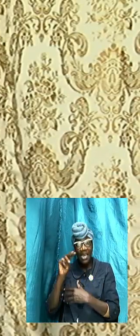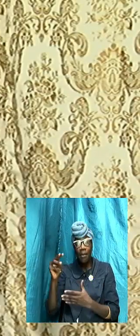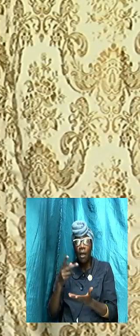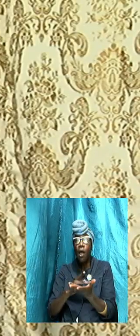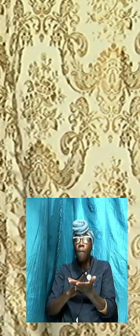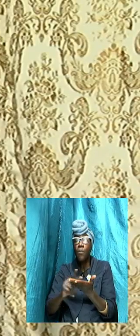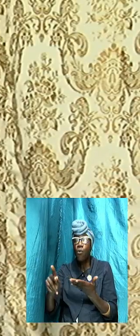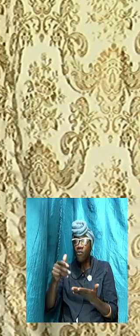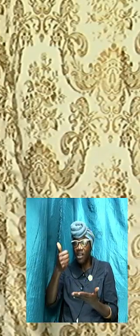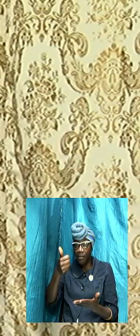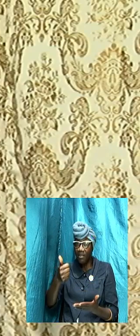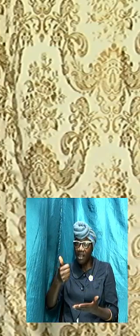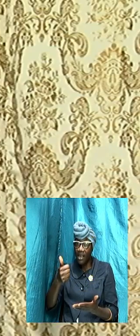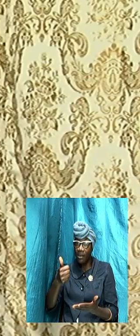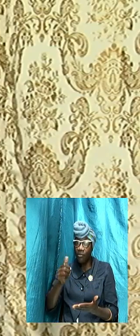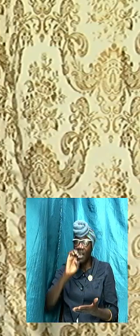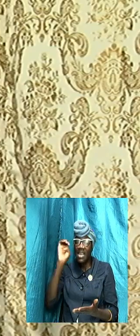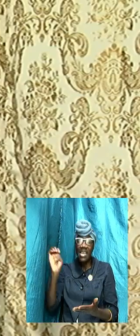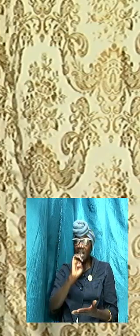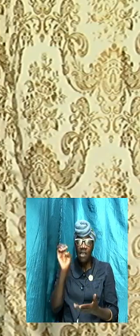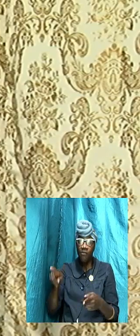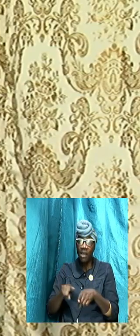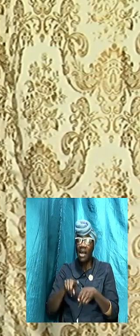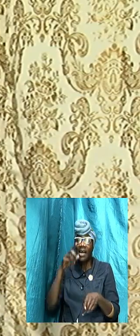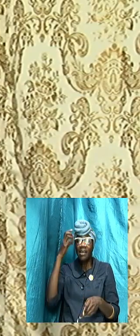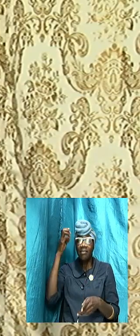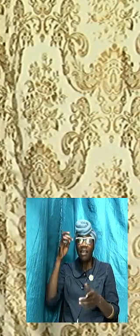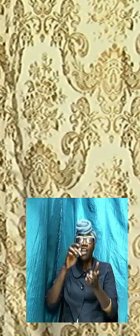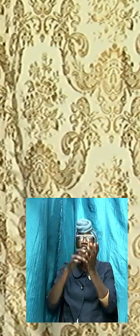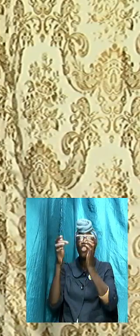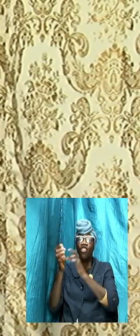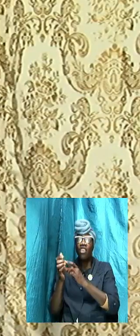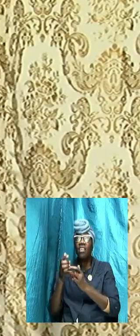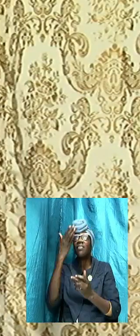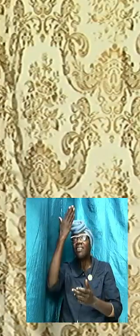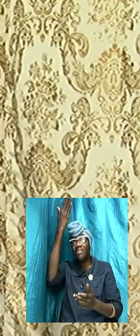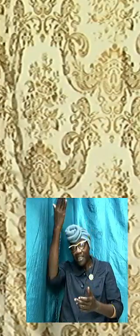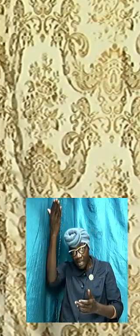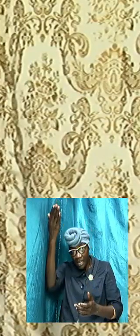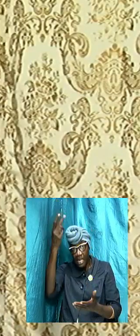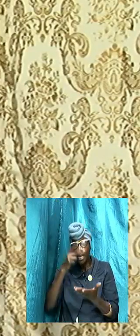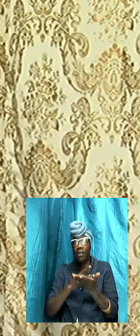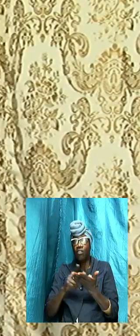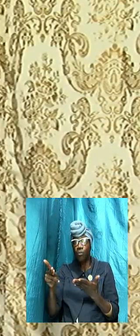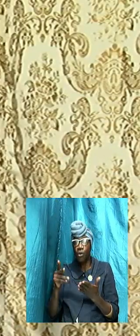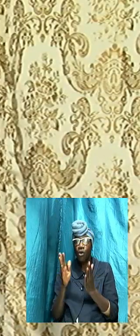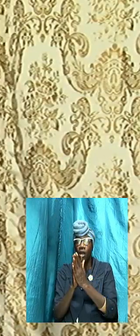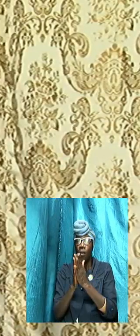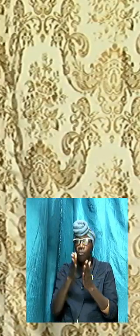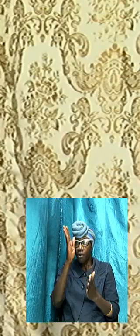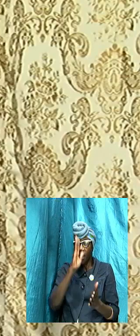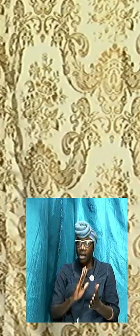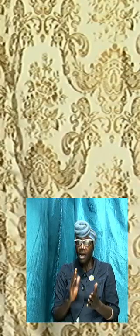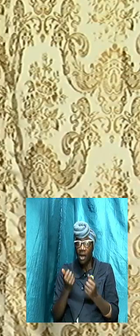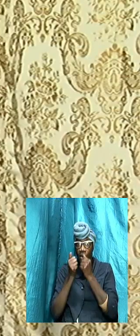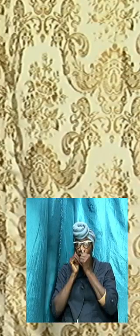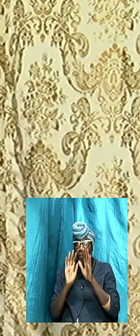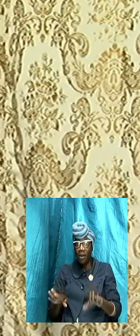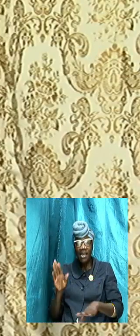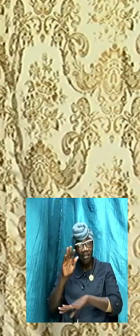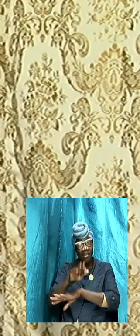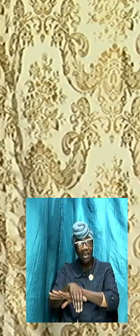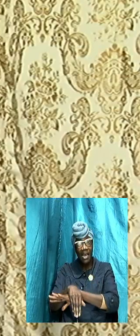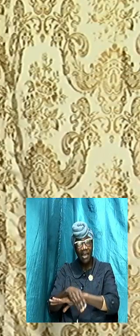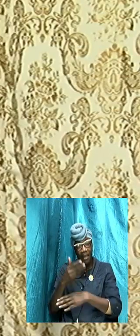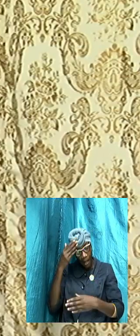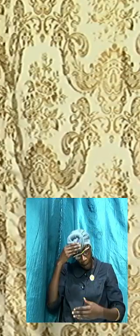purified himself, even as Jesus, he is pure. I pray, God, that you will be blessed tonight.